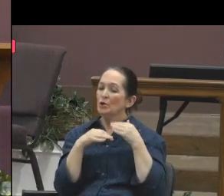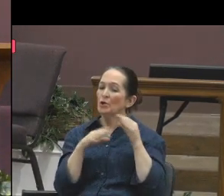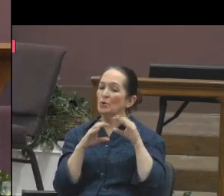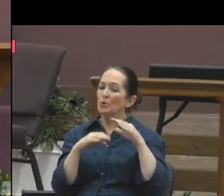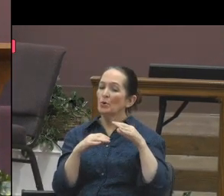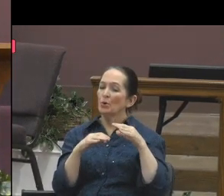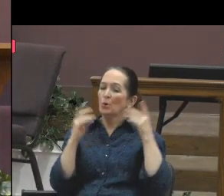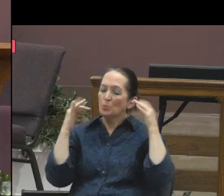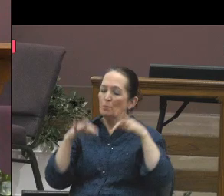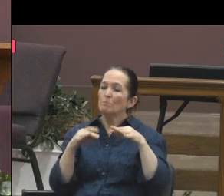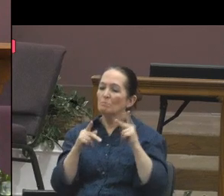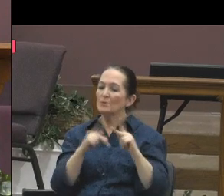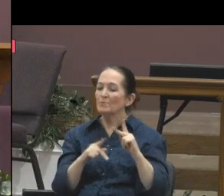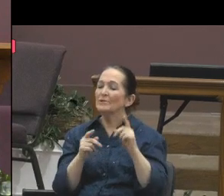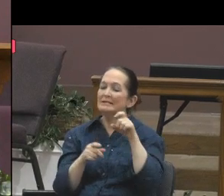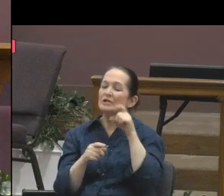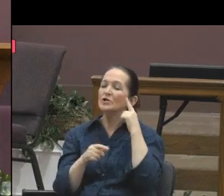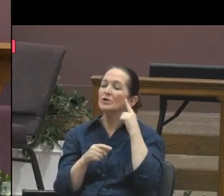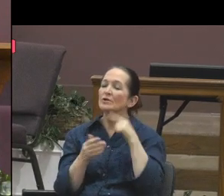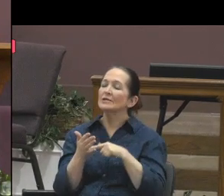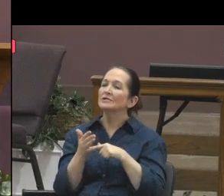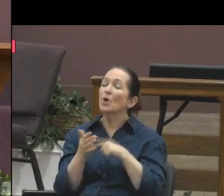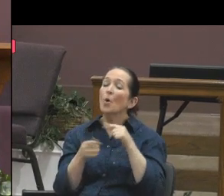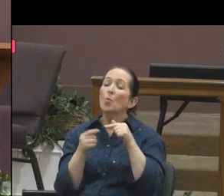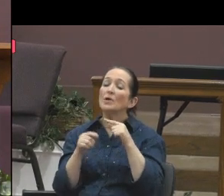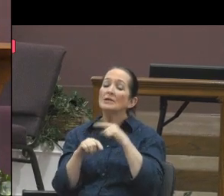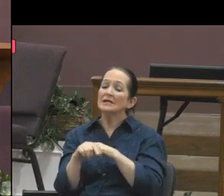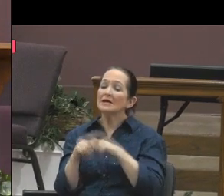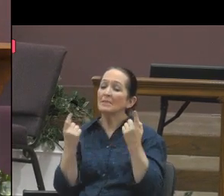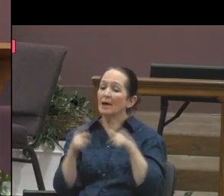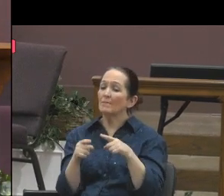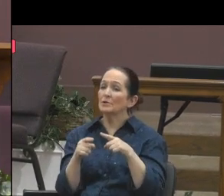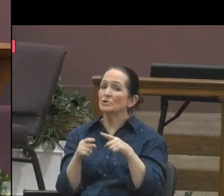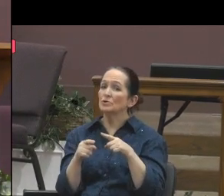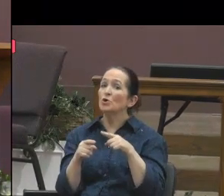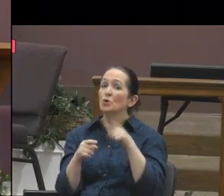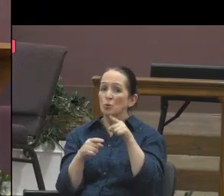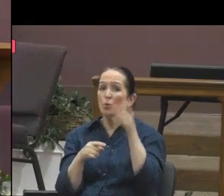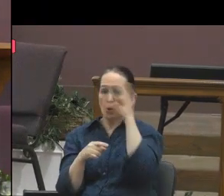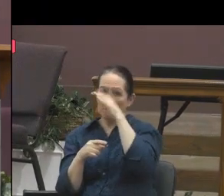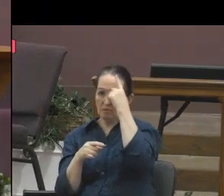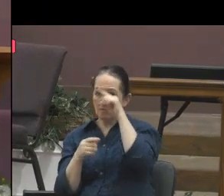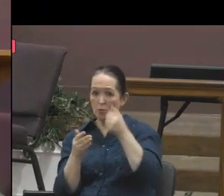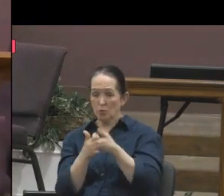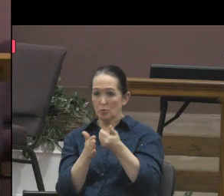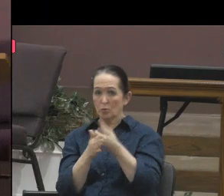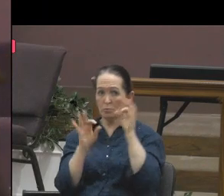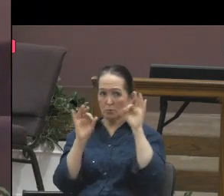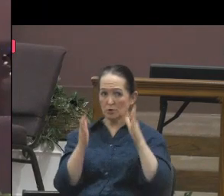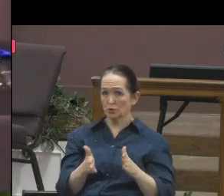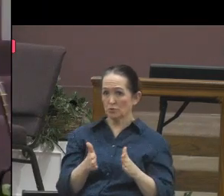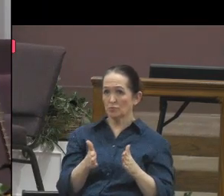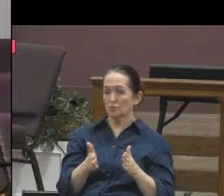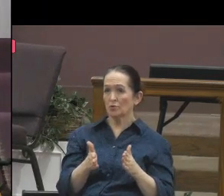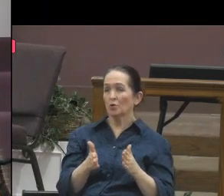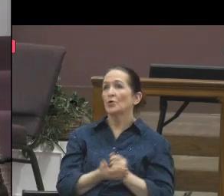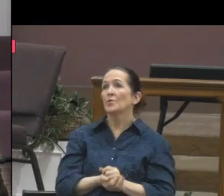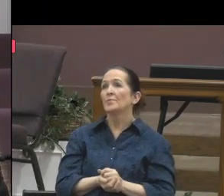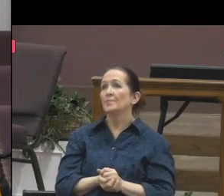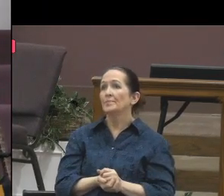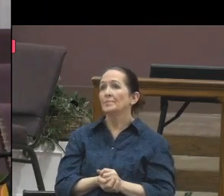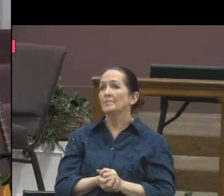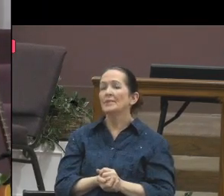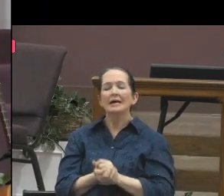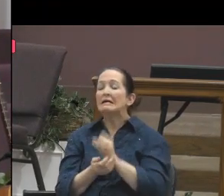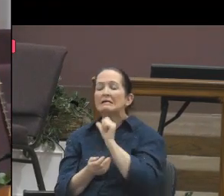necessities, when the time comes that you're looking for a new pastor,